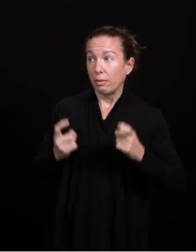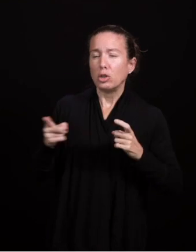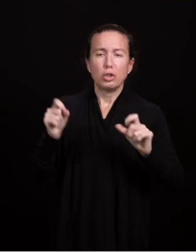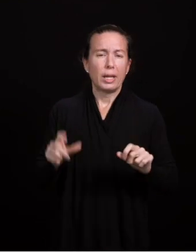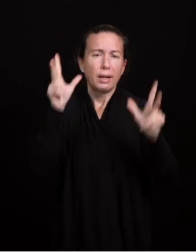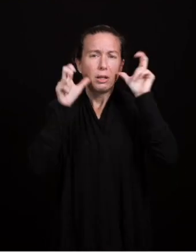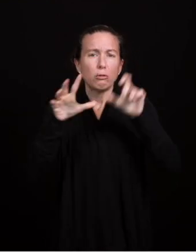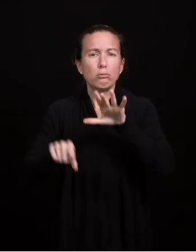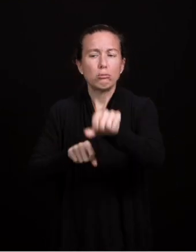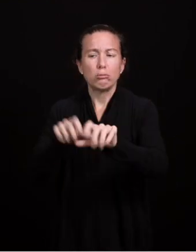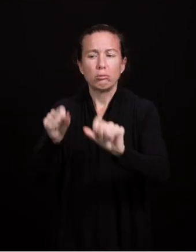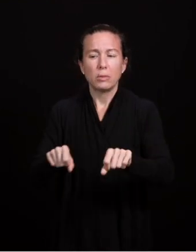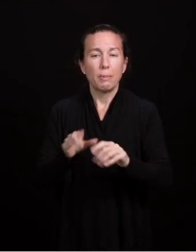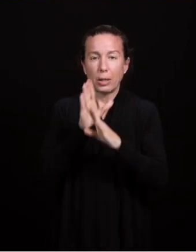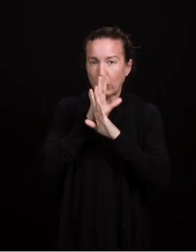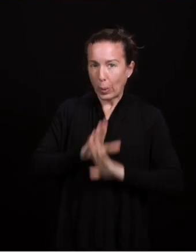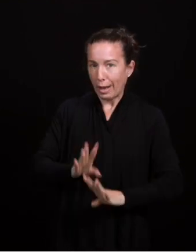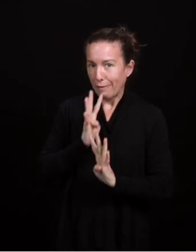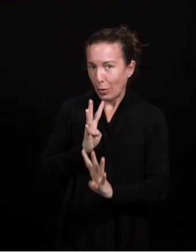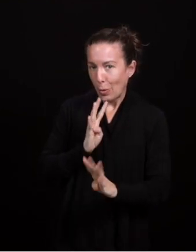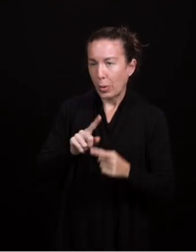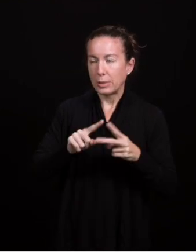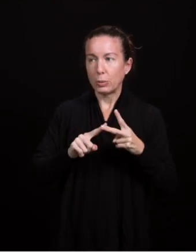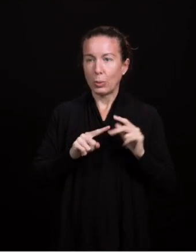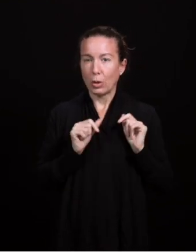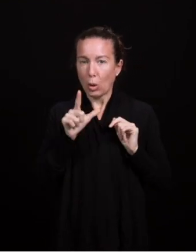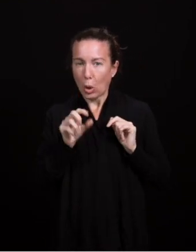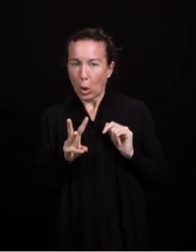can't talk like this or have something low because